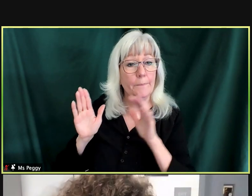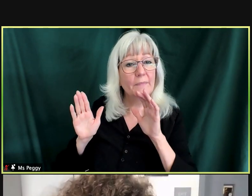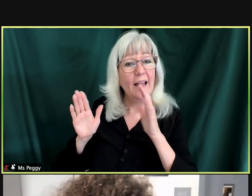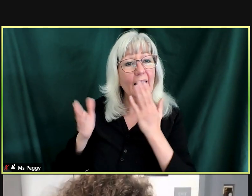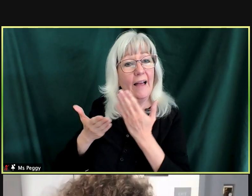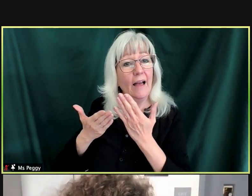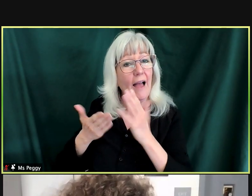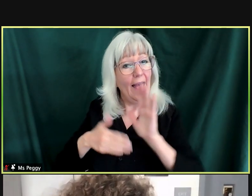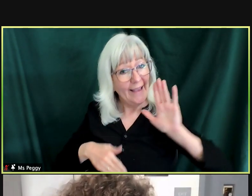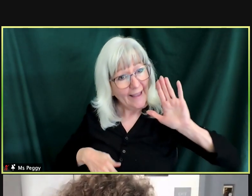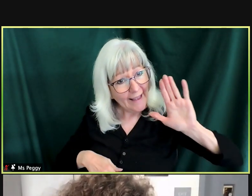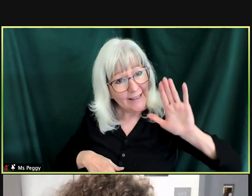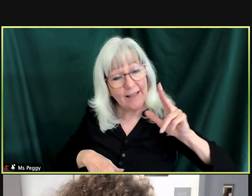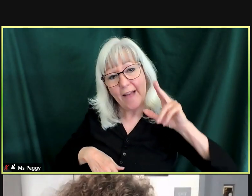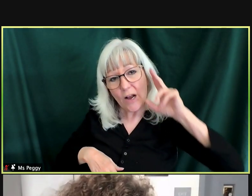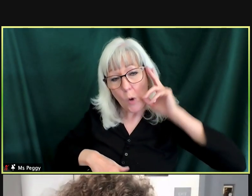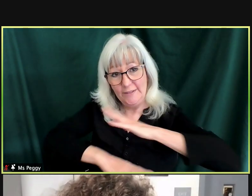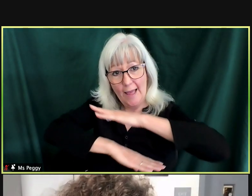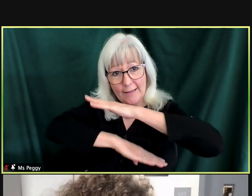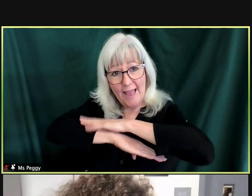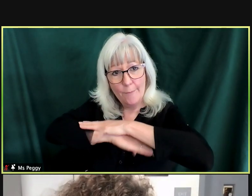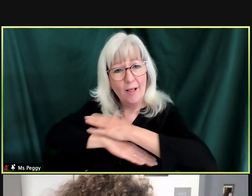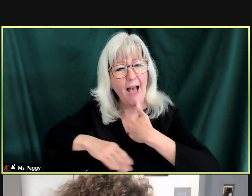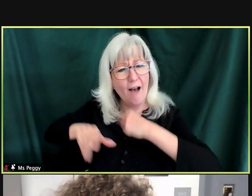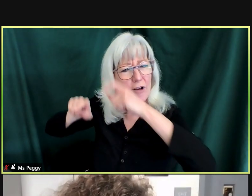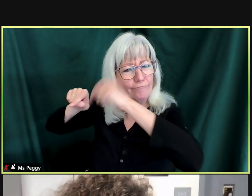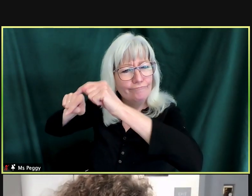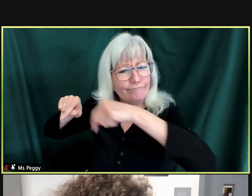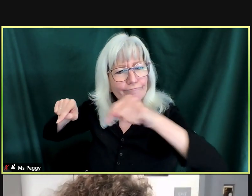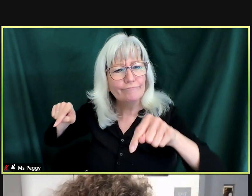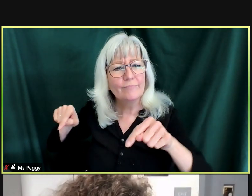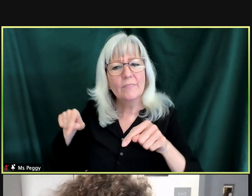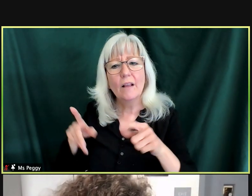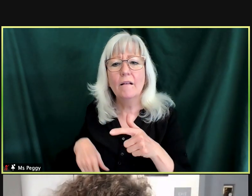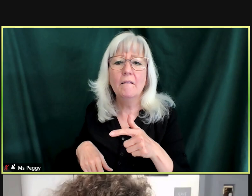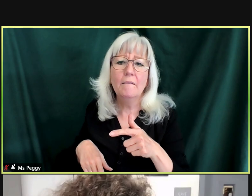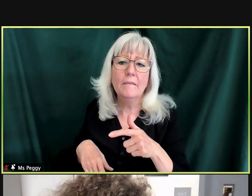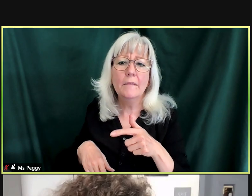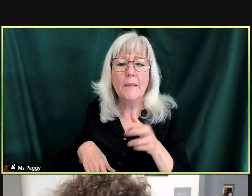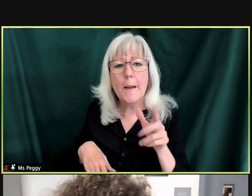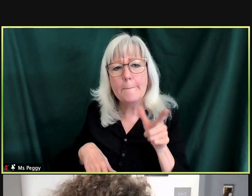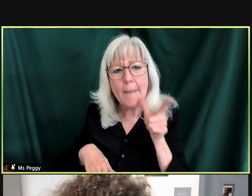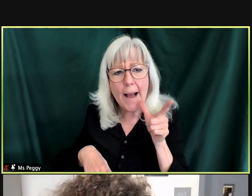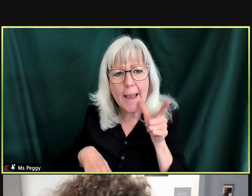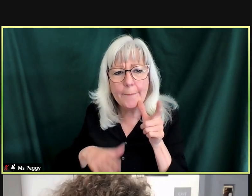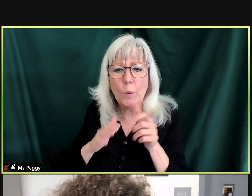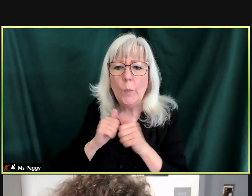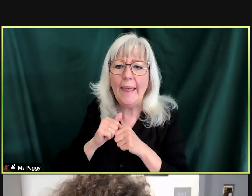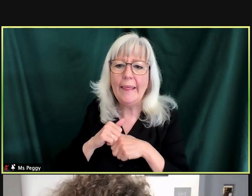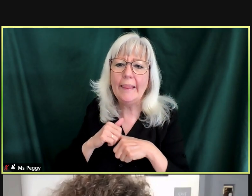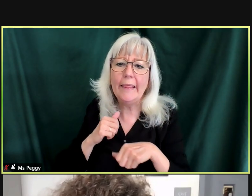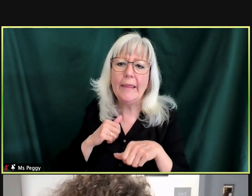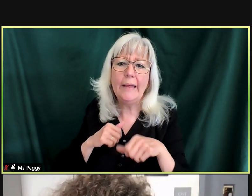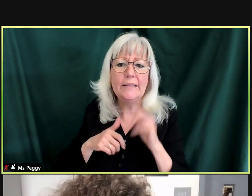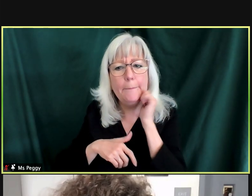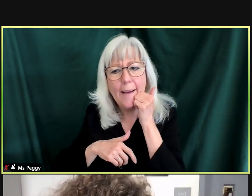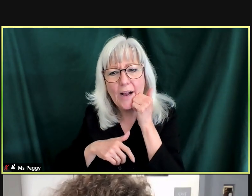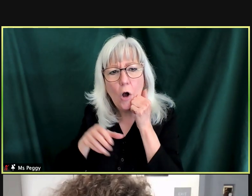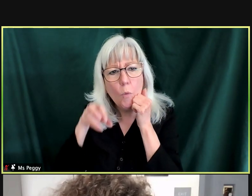at a table. We have like a bottle, a pipe with tobacco, a letter, a book,